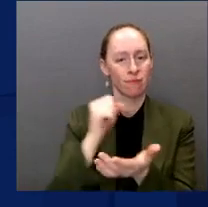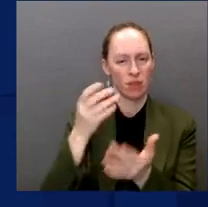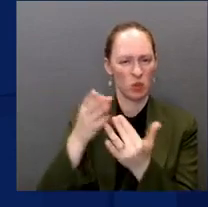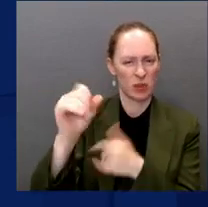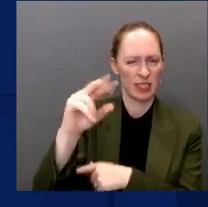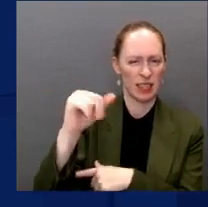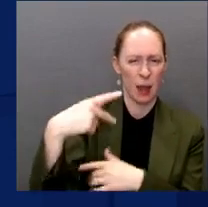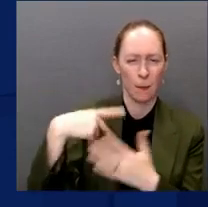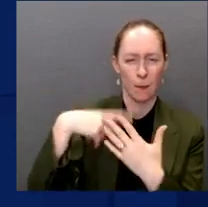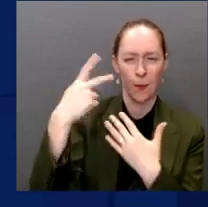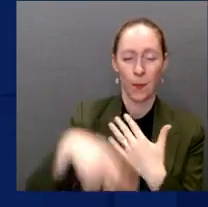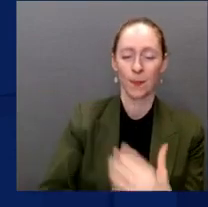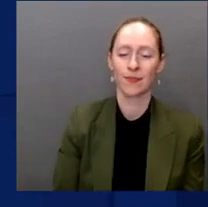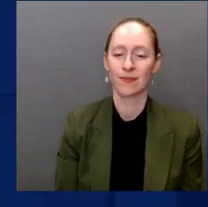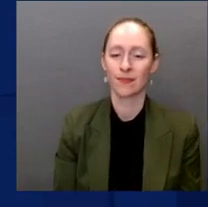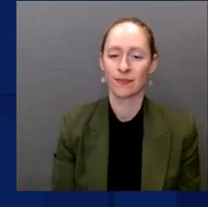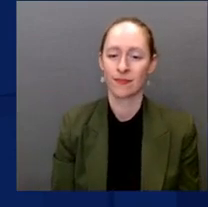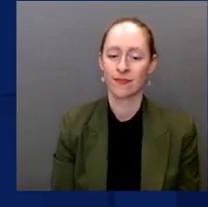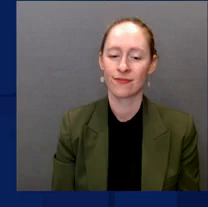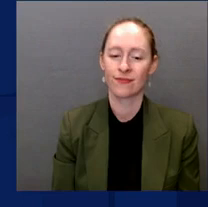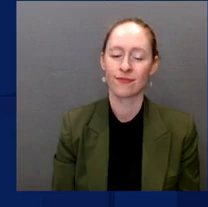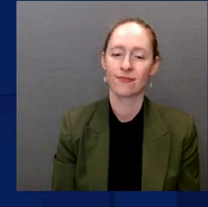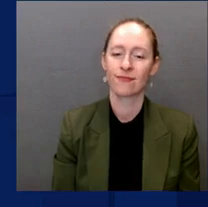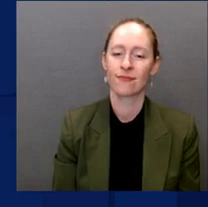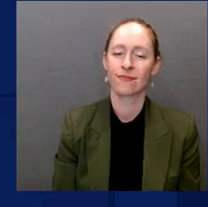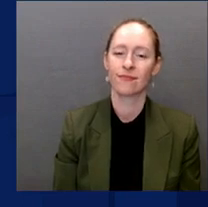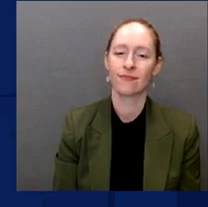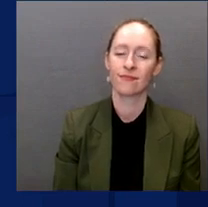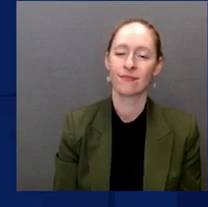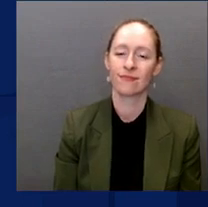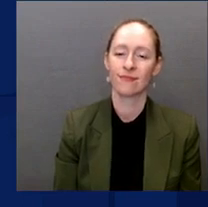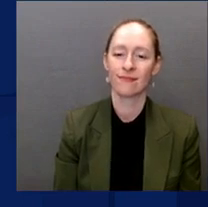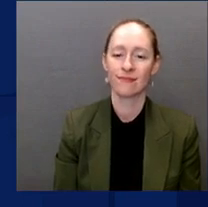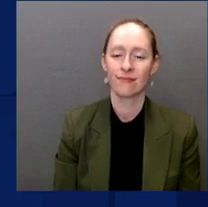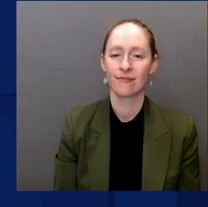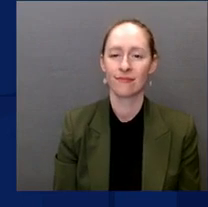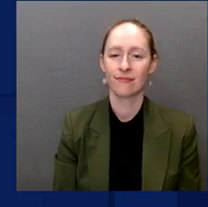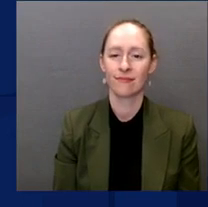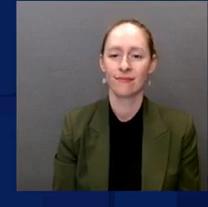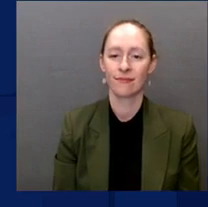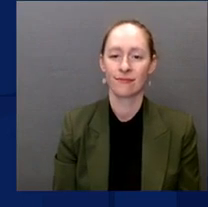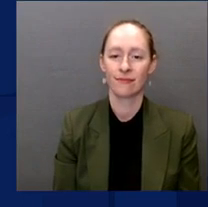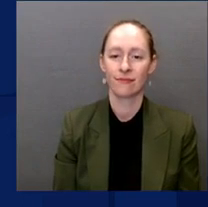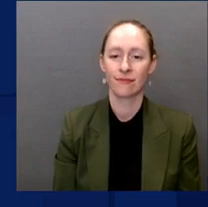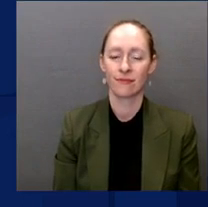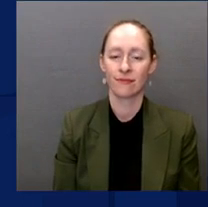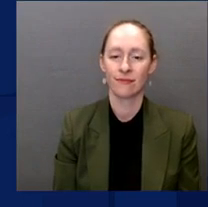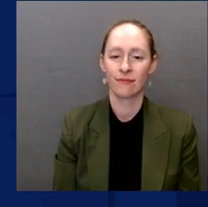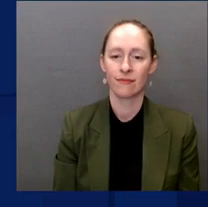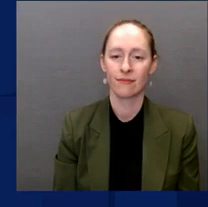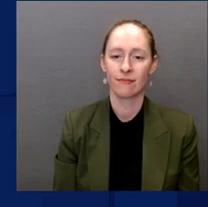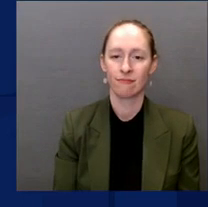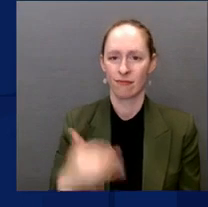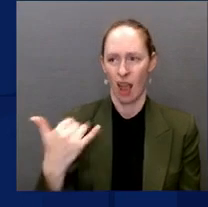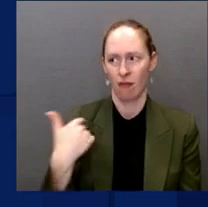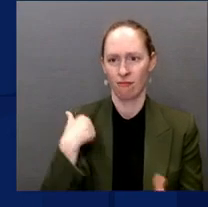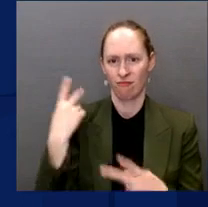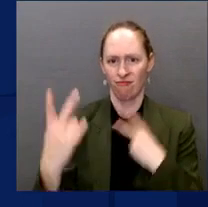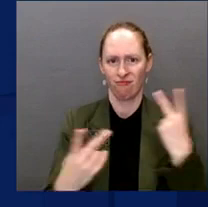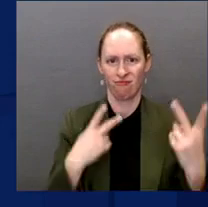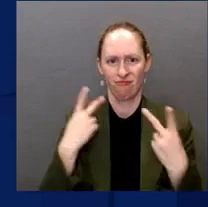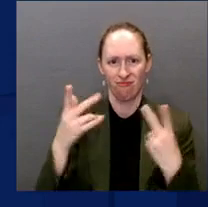we are about to do. Something like this hasn't happened in more than 50 years. Let's keep the momentum of